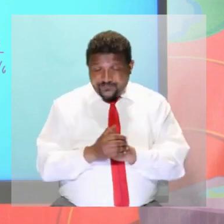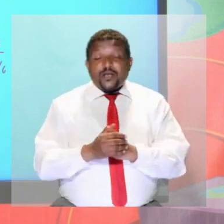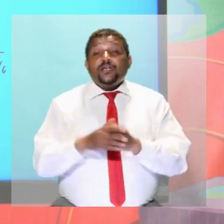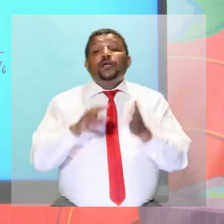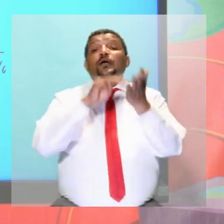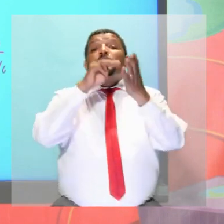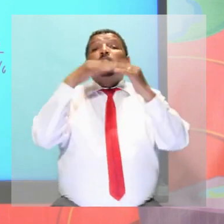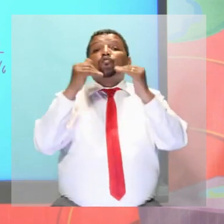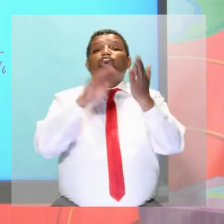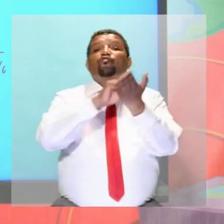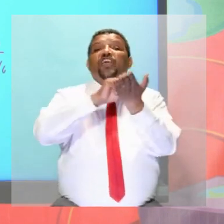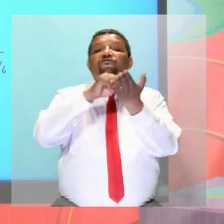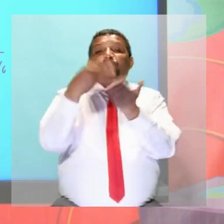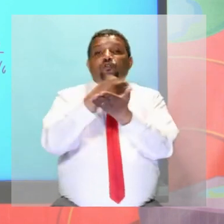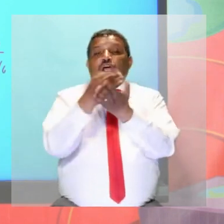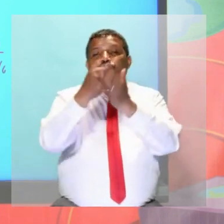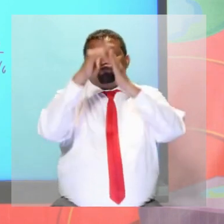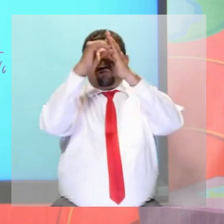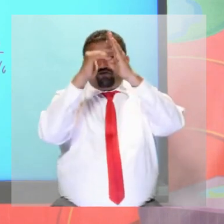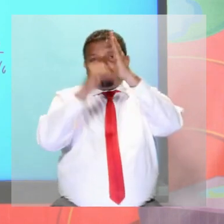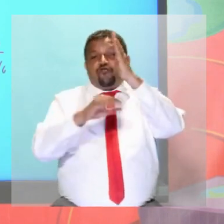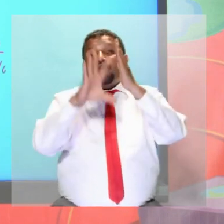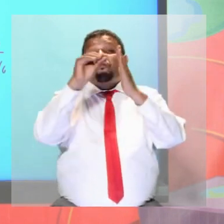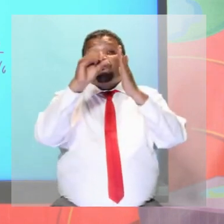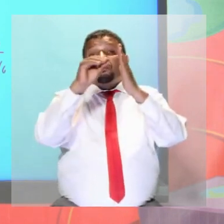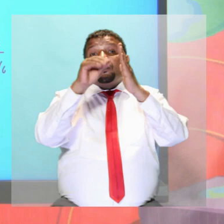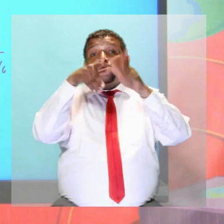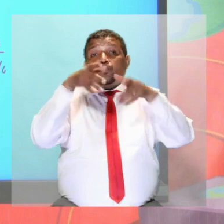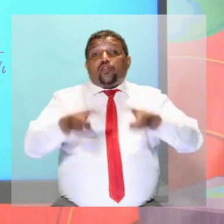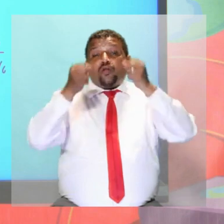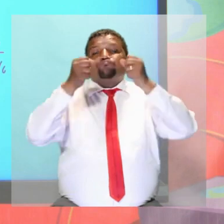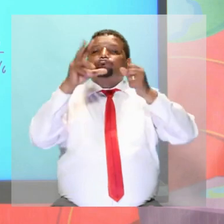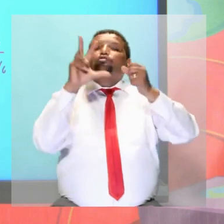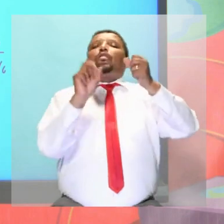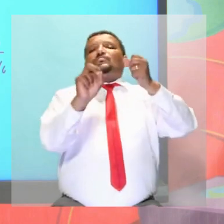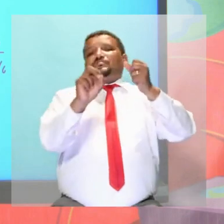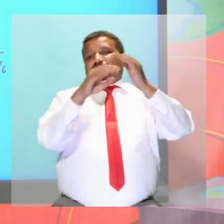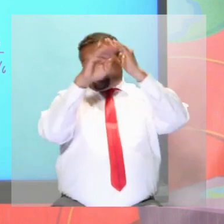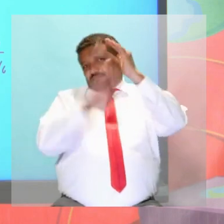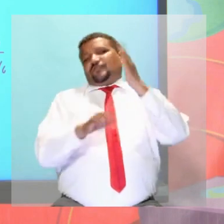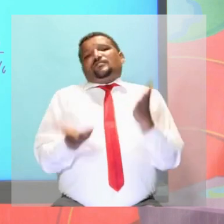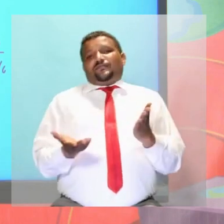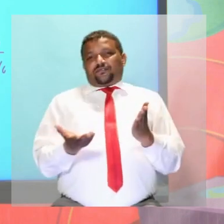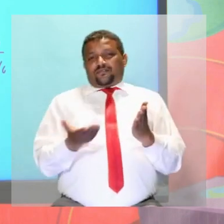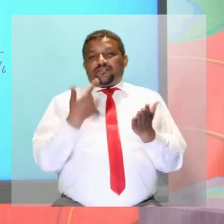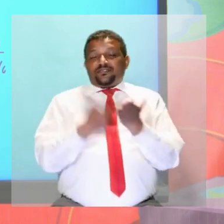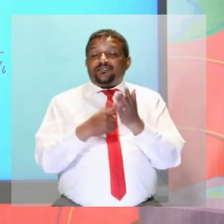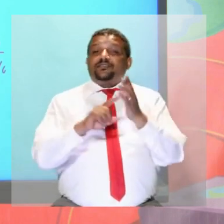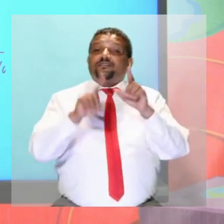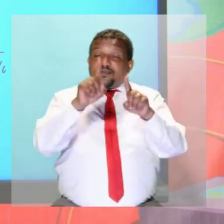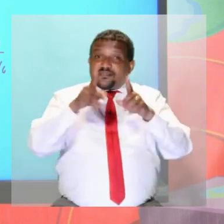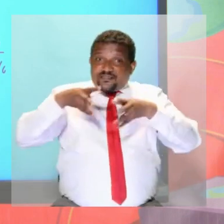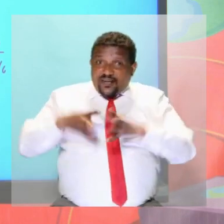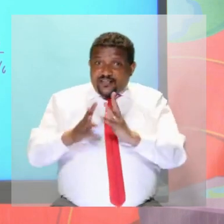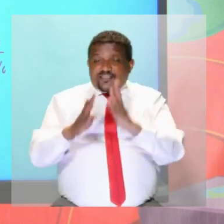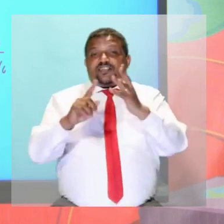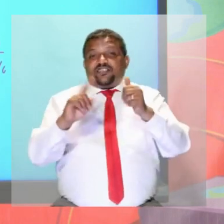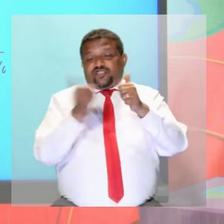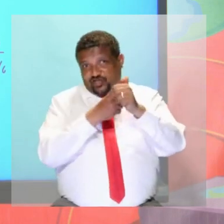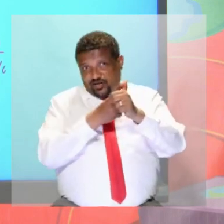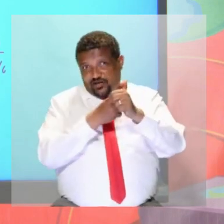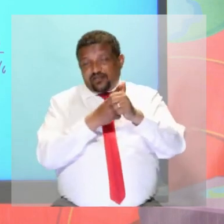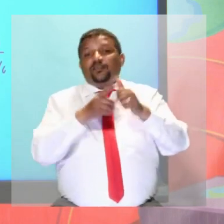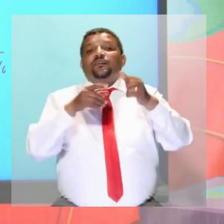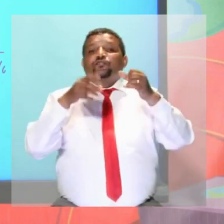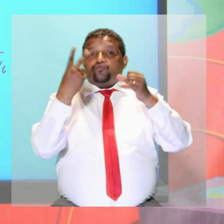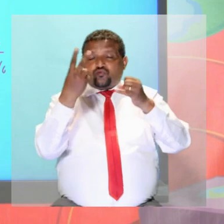amount of teff production declined from 50 quintal to 30 quintal. Now let's take this 1 as tractor initial